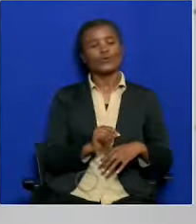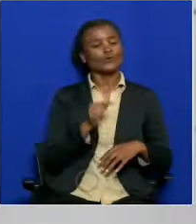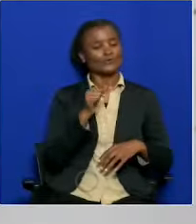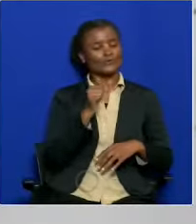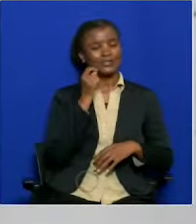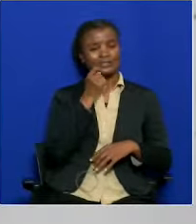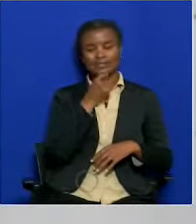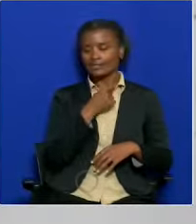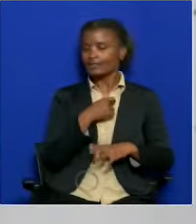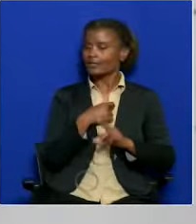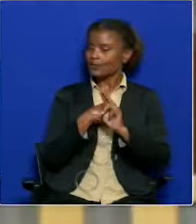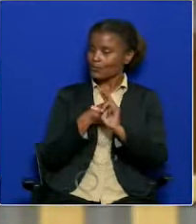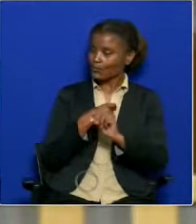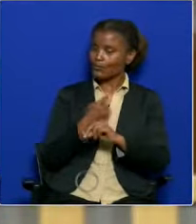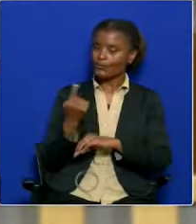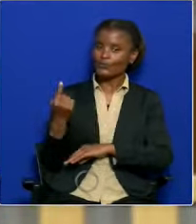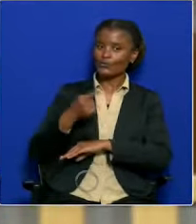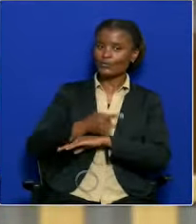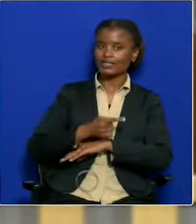day.